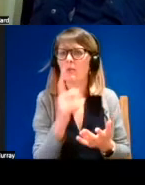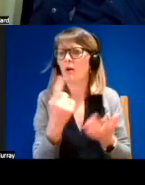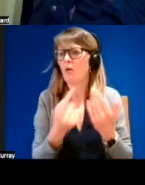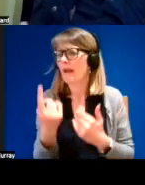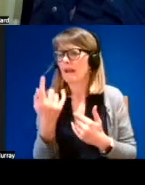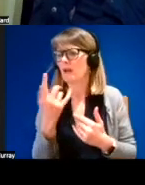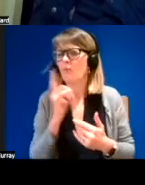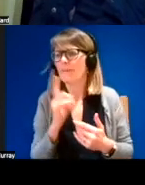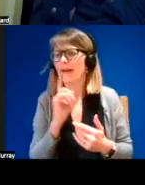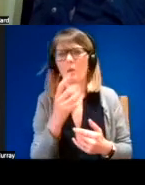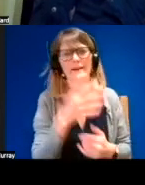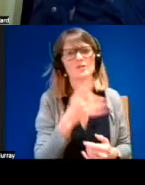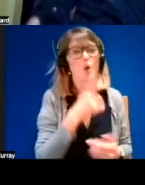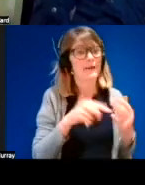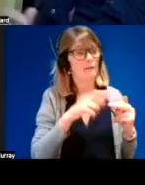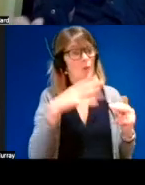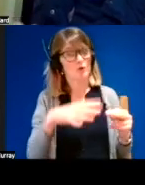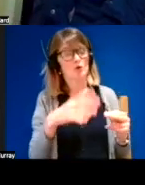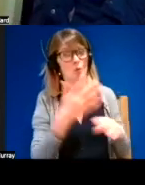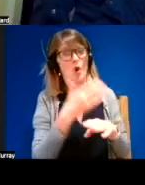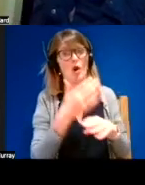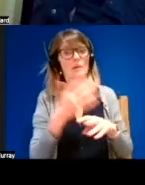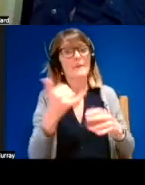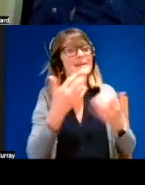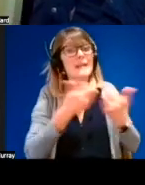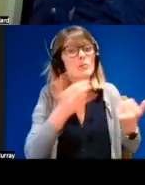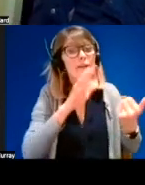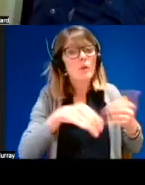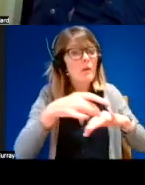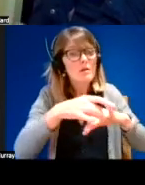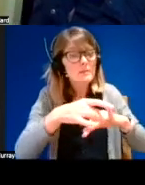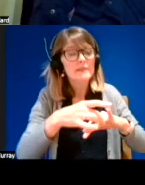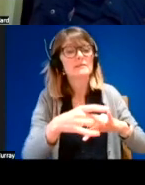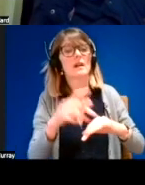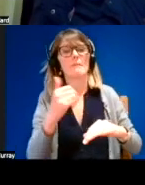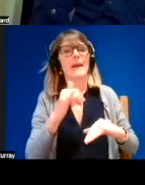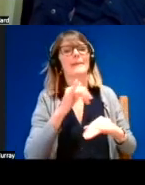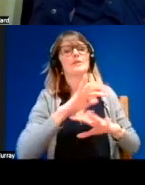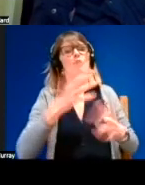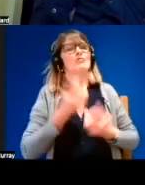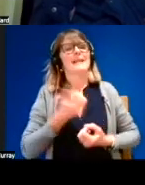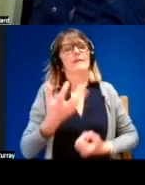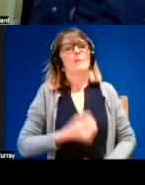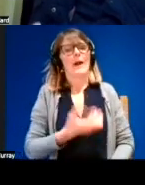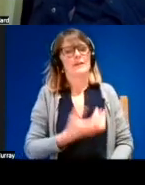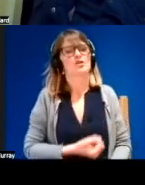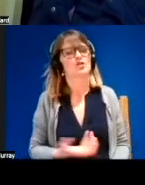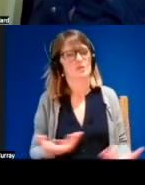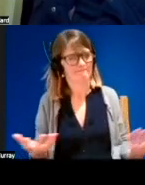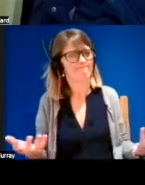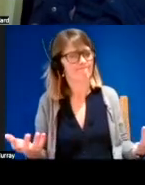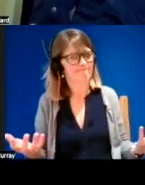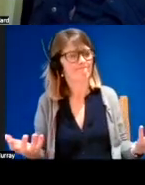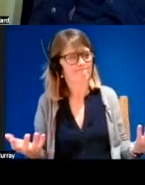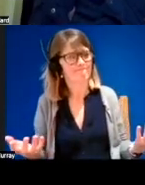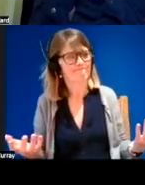told that if she wants to work, even separately from her husband, she may not have a stipend. Indeed,